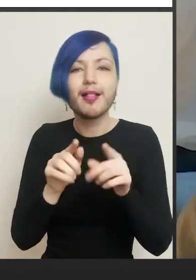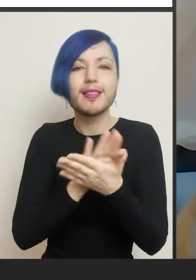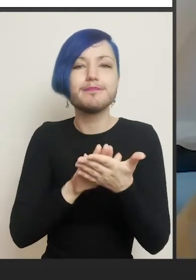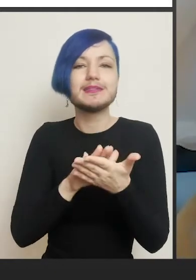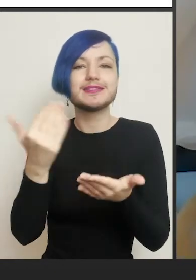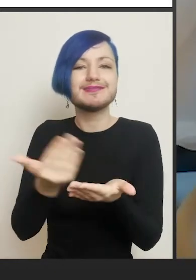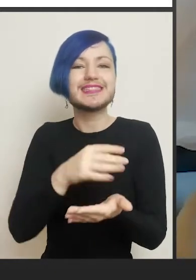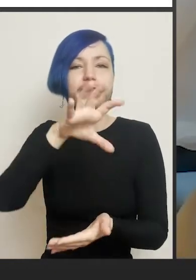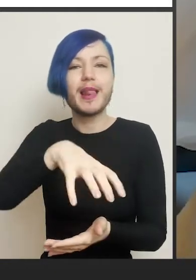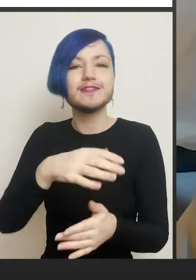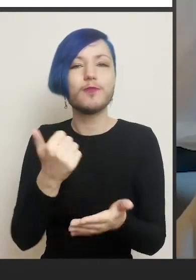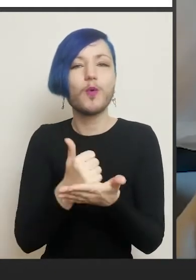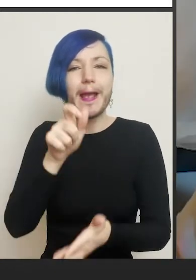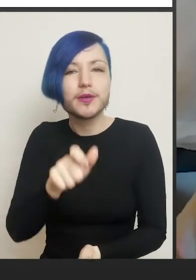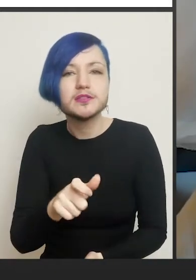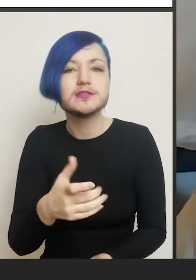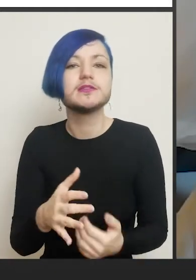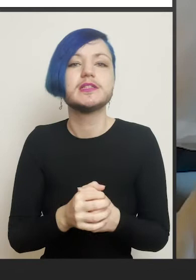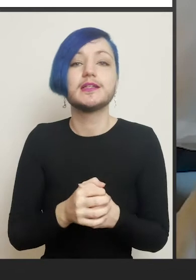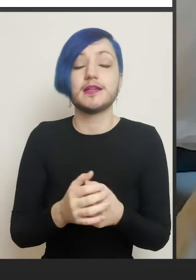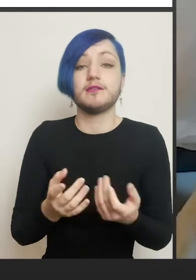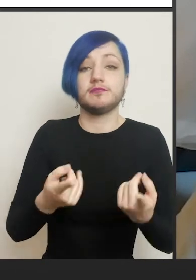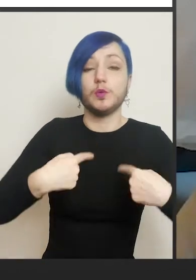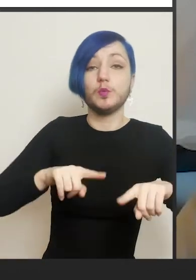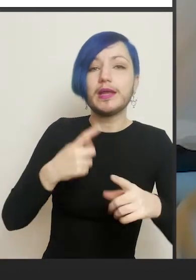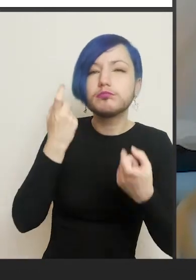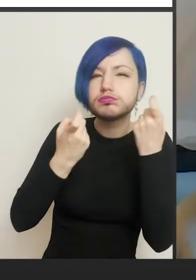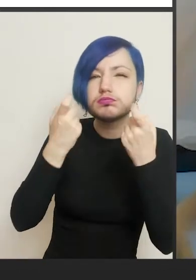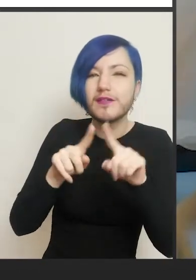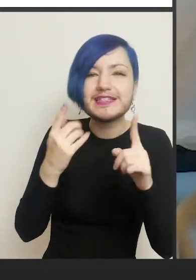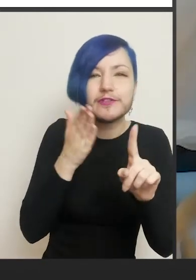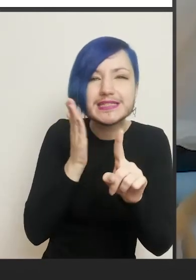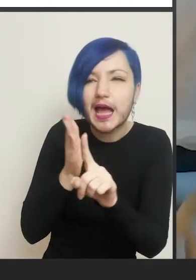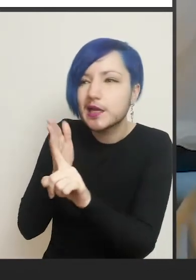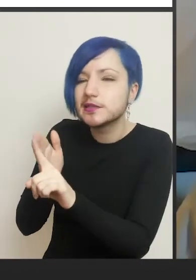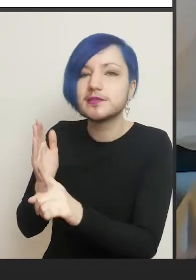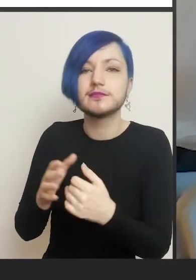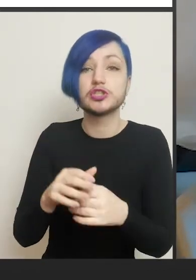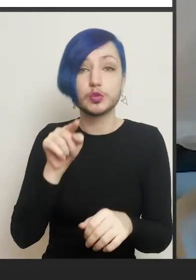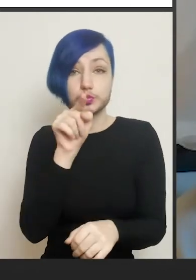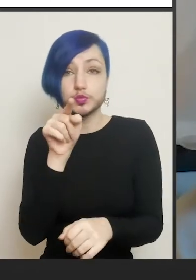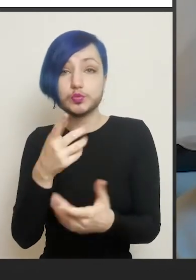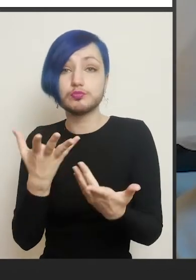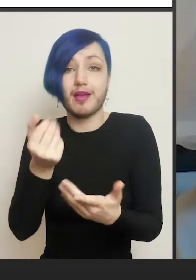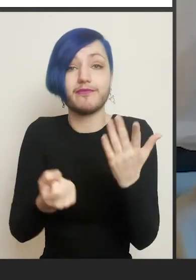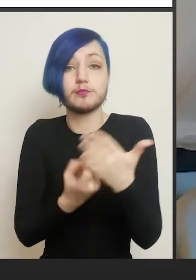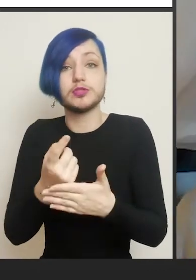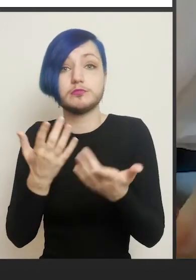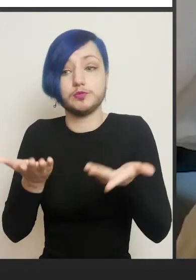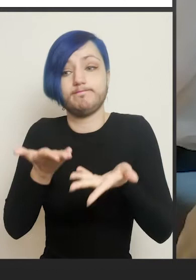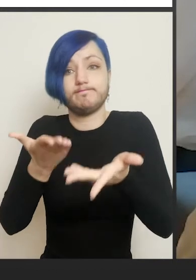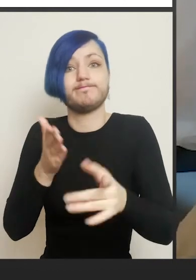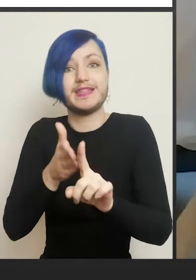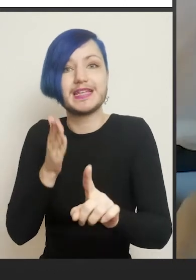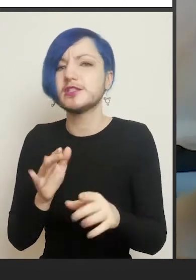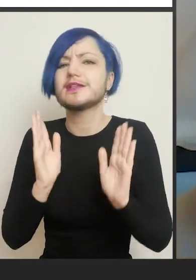gay person, and so on. We look for indicators. You have the opportunity to give an indicator. It doesn't